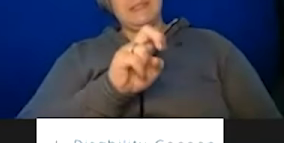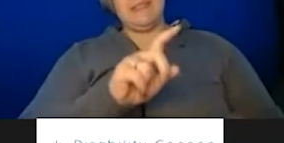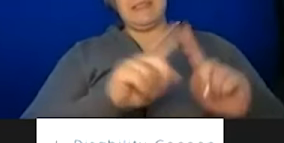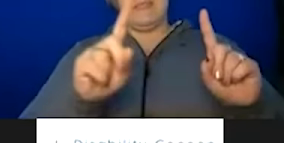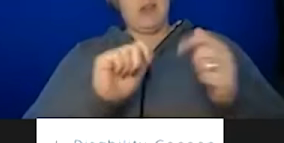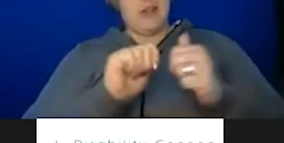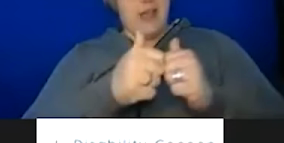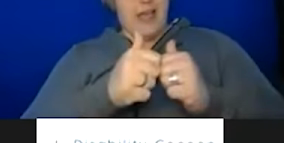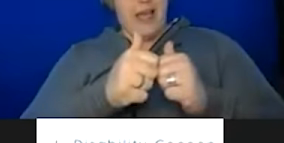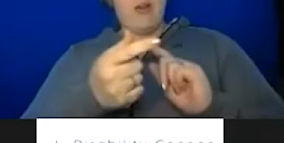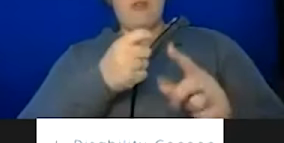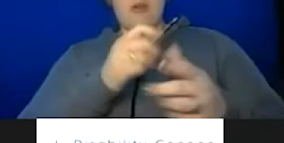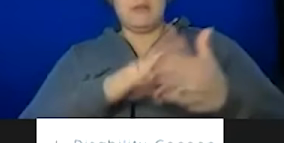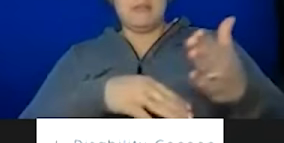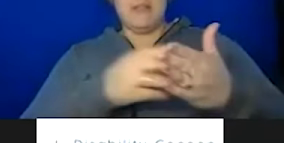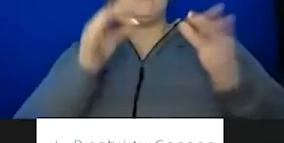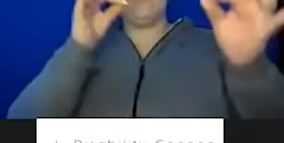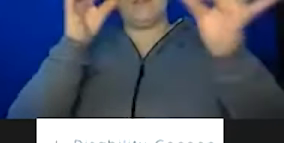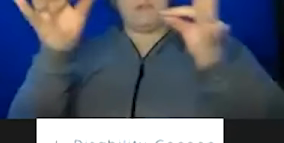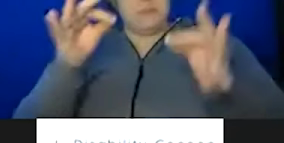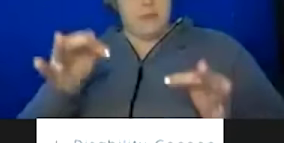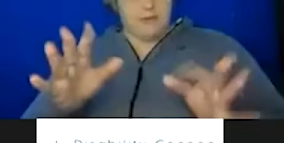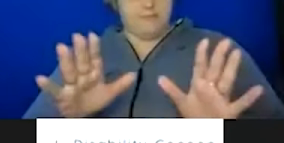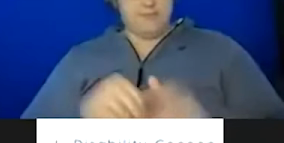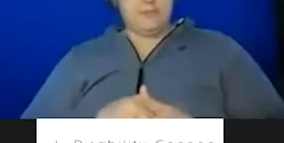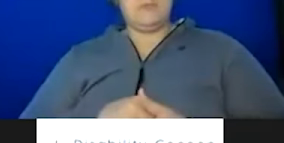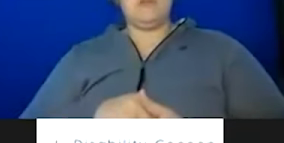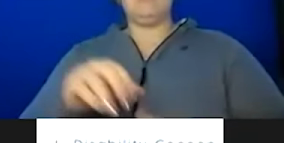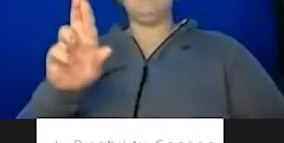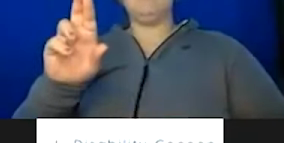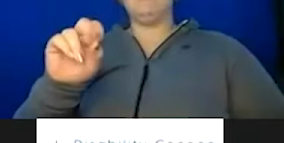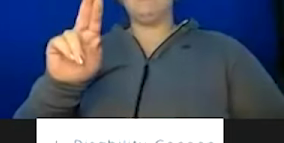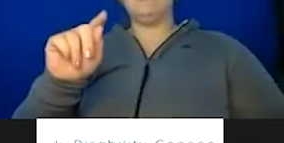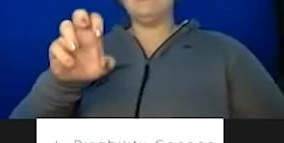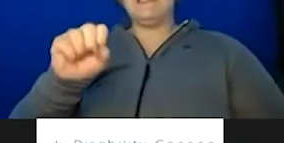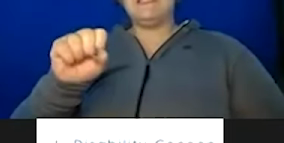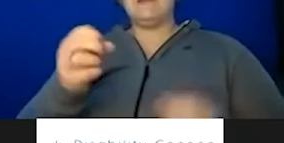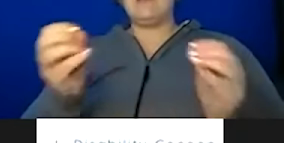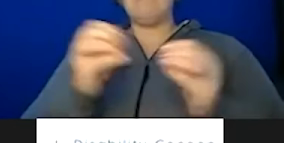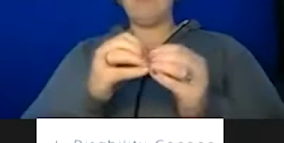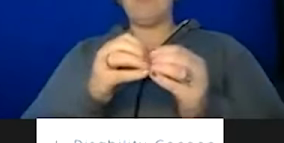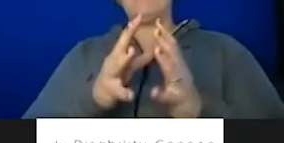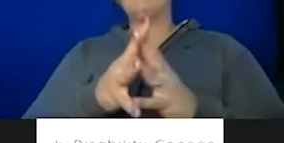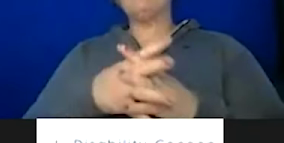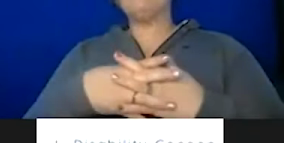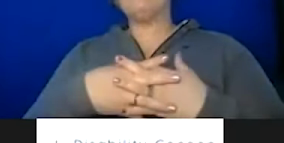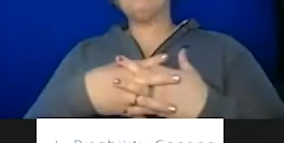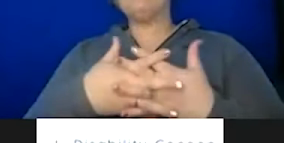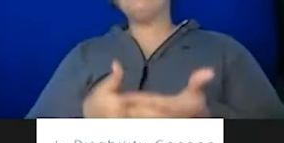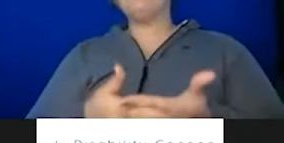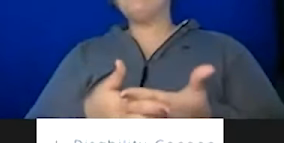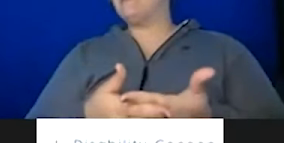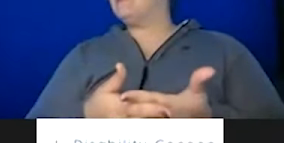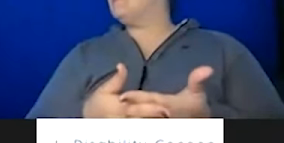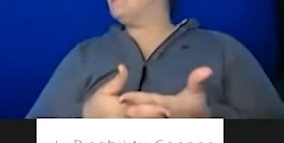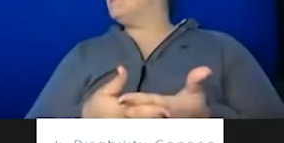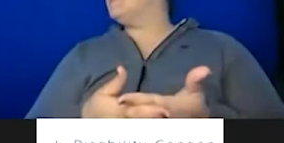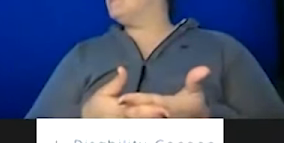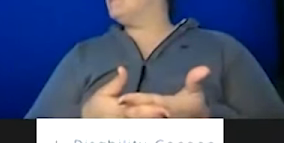a schedule is routines are more in the Alexa